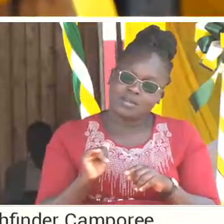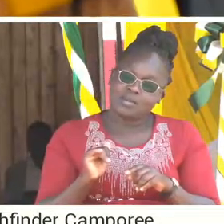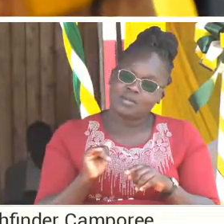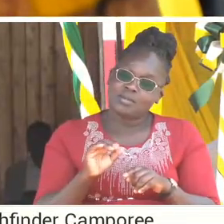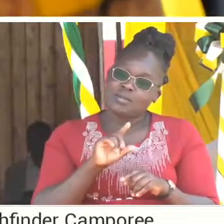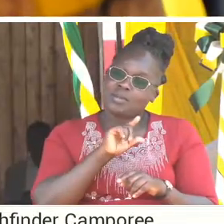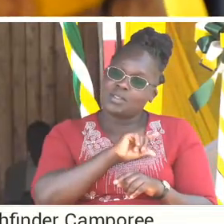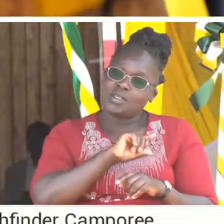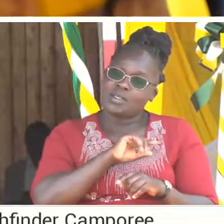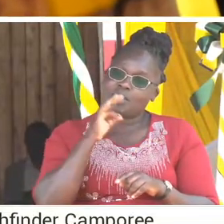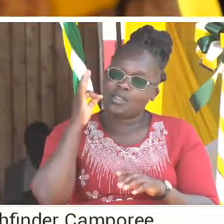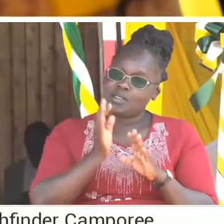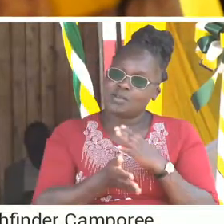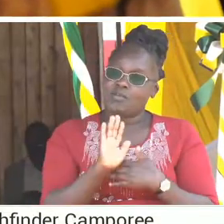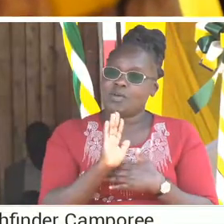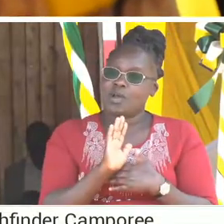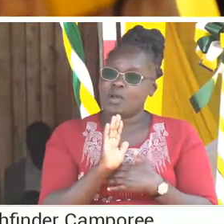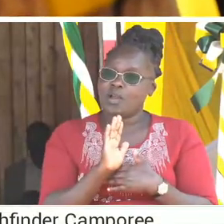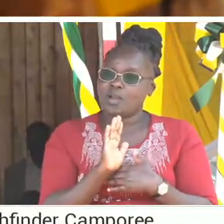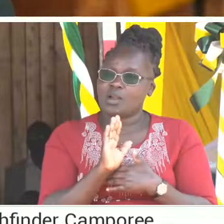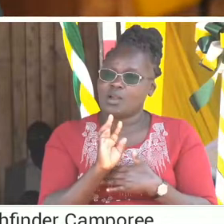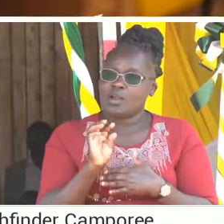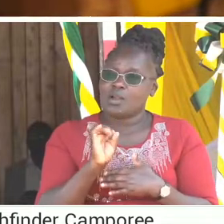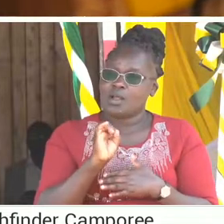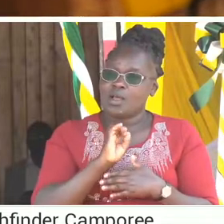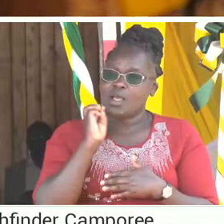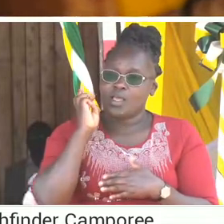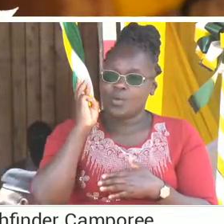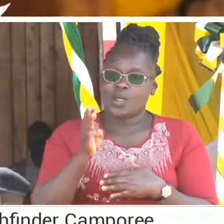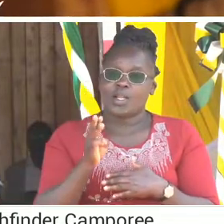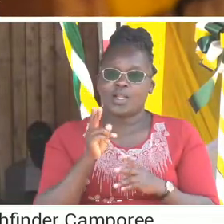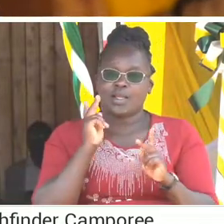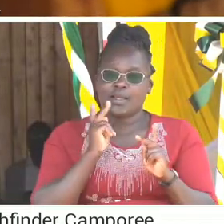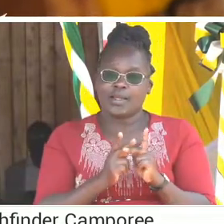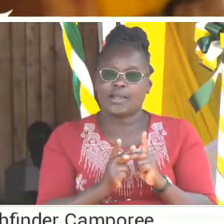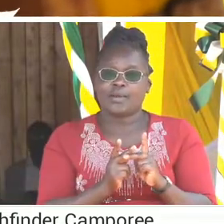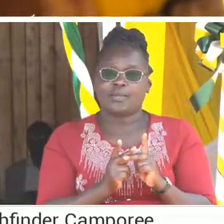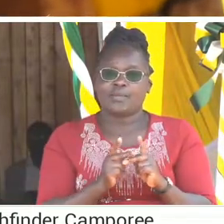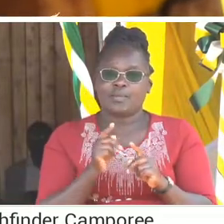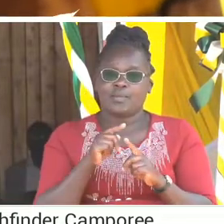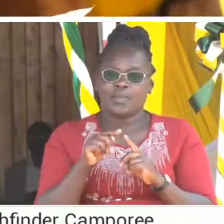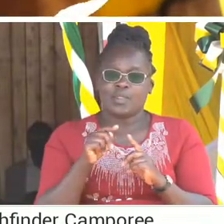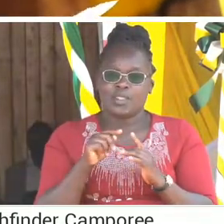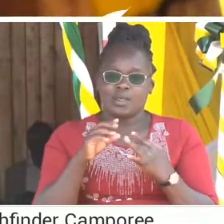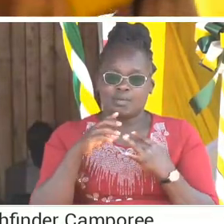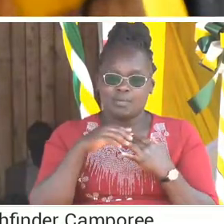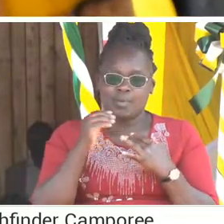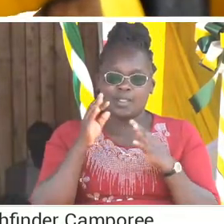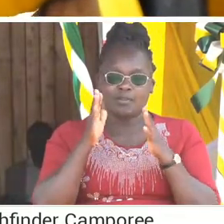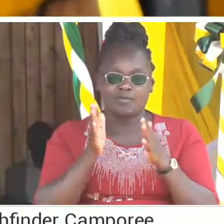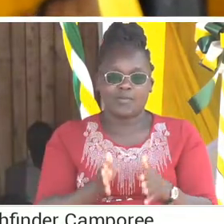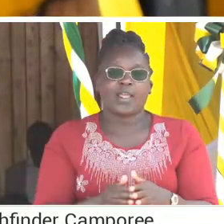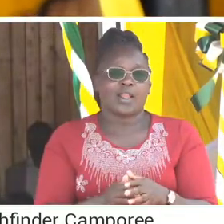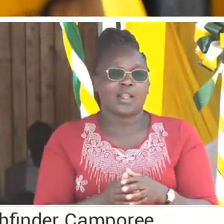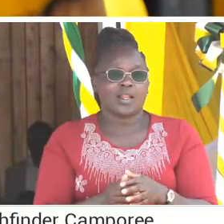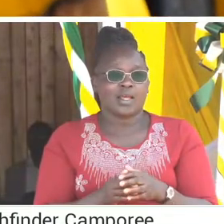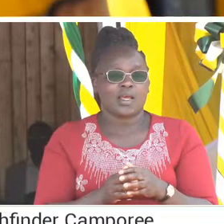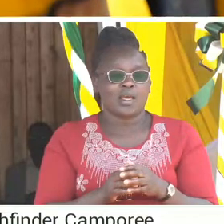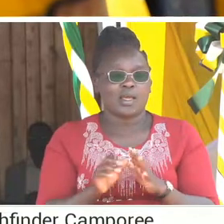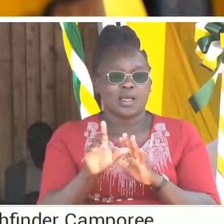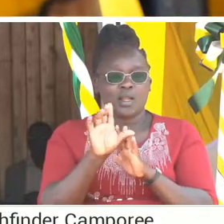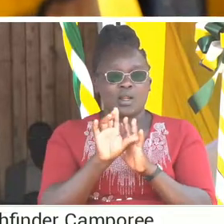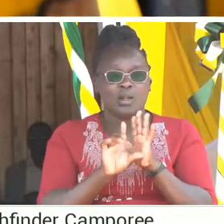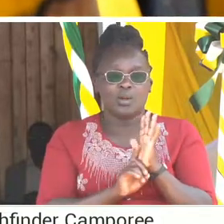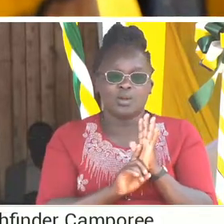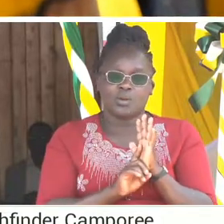pure, kind, and true. I will keep the Pathfinder law. I'll be a servant of God and a friend to man. They